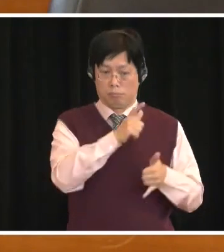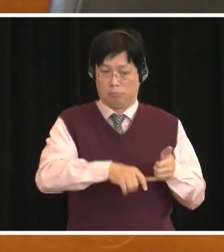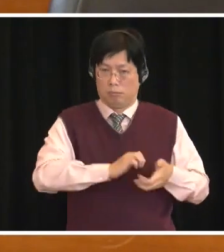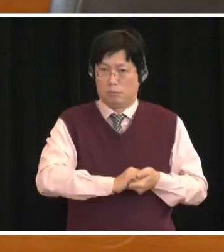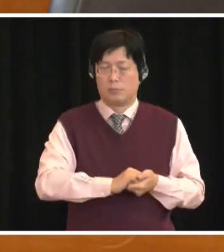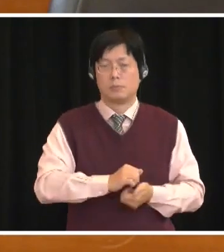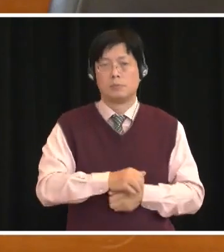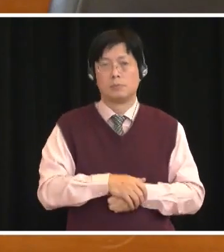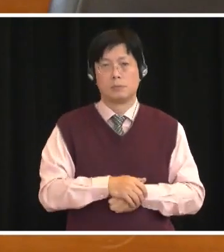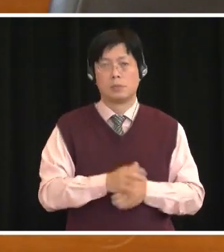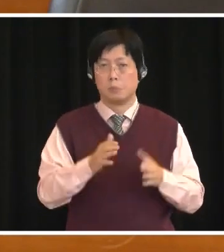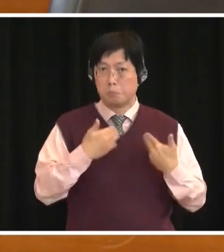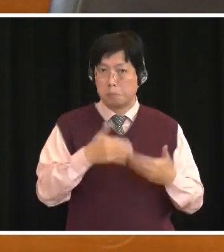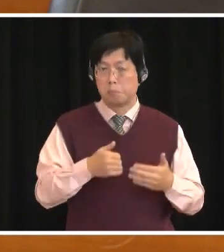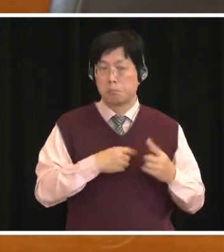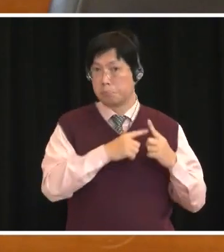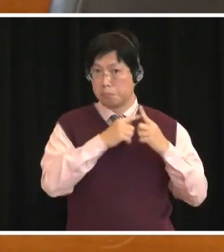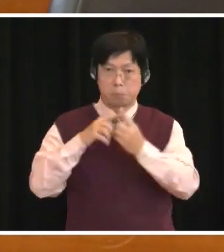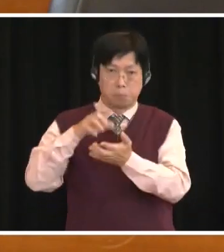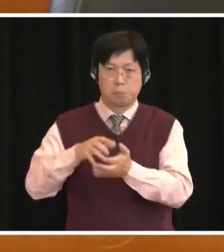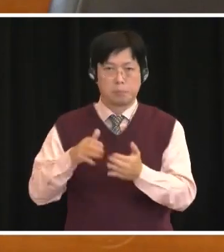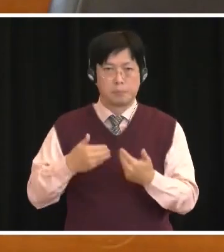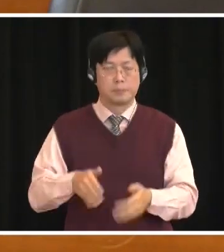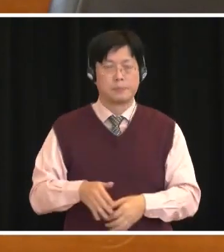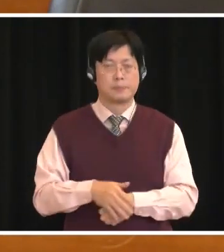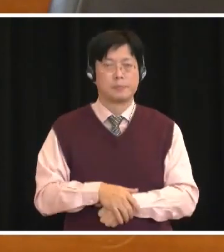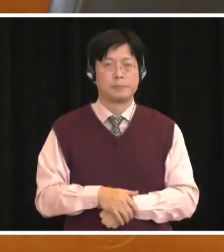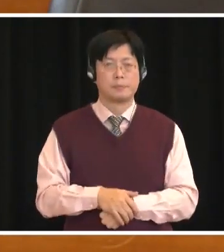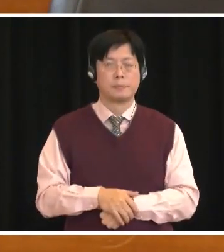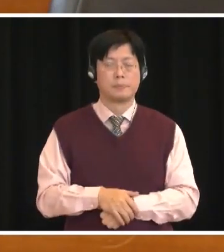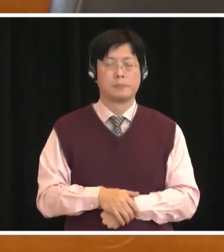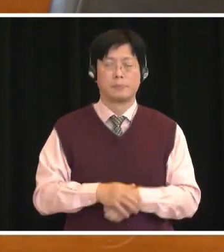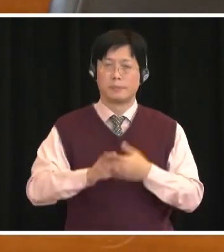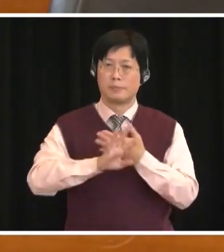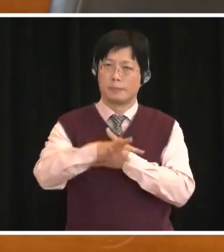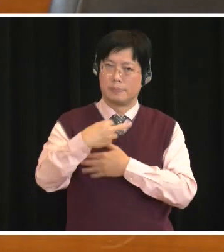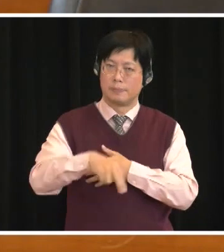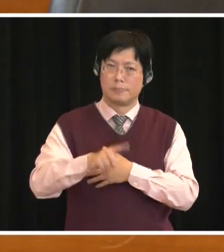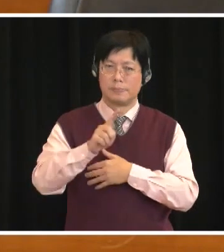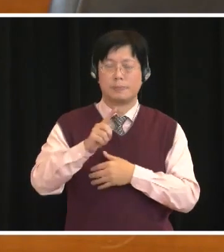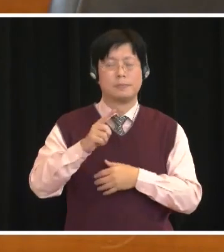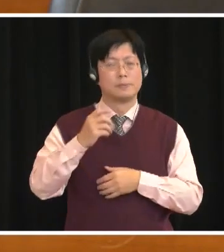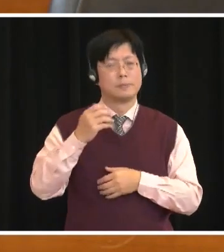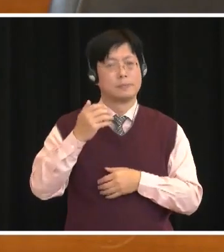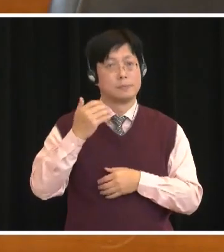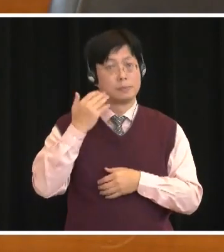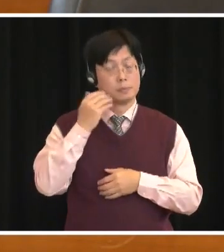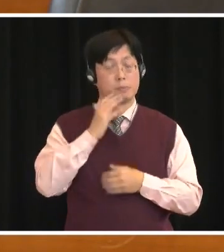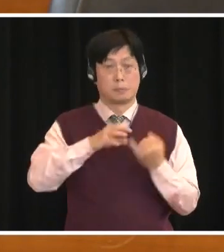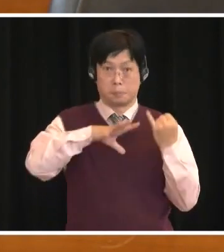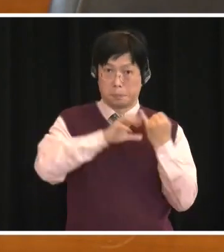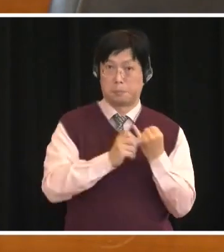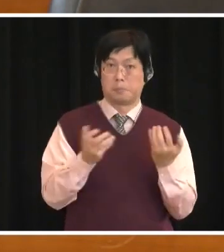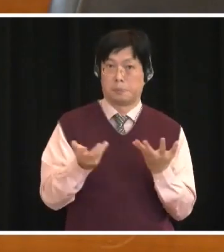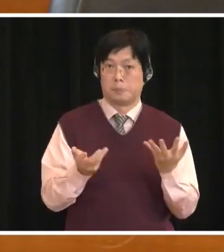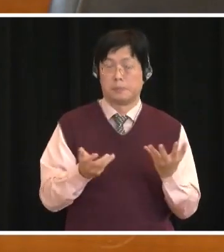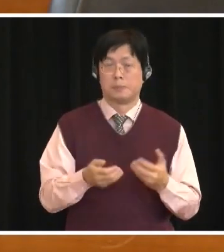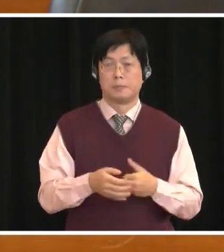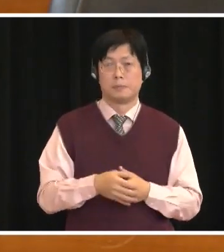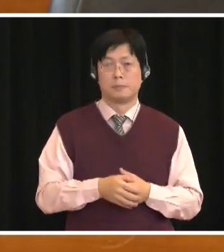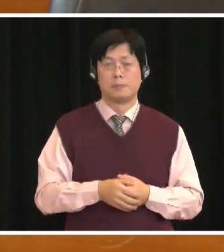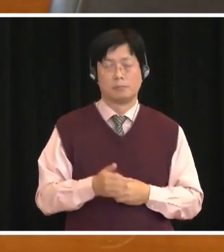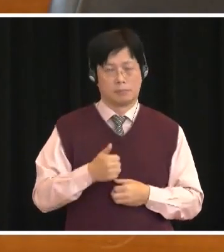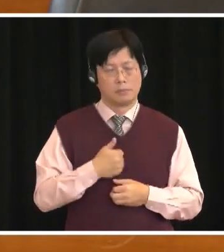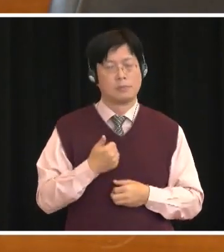his appearance in the court is. But in the end, it's the child's call whether or not he wants to appear in